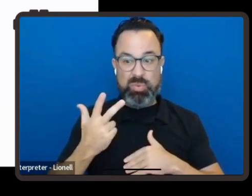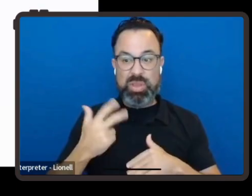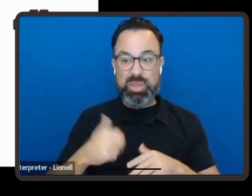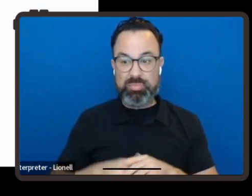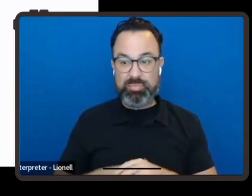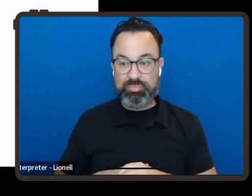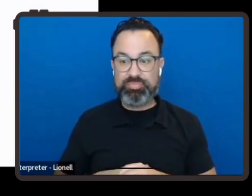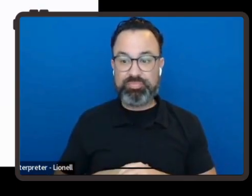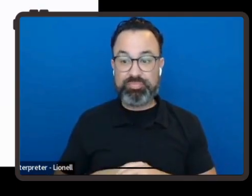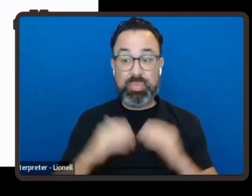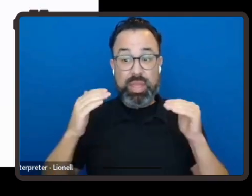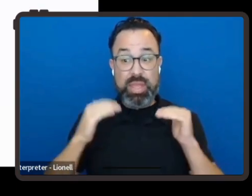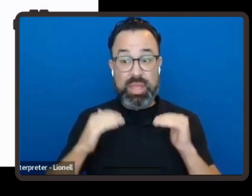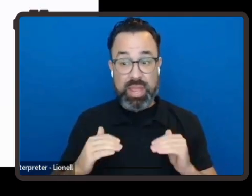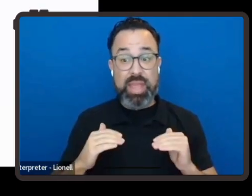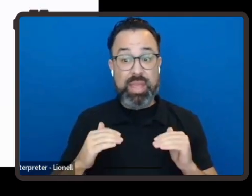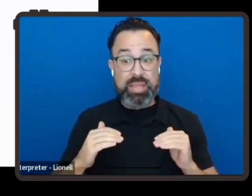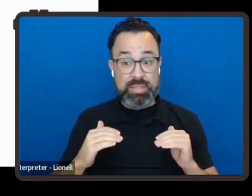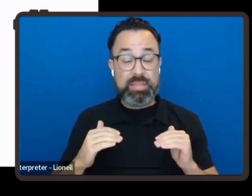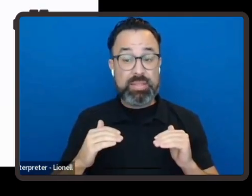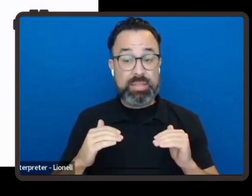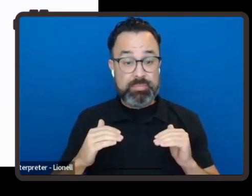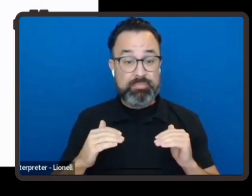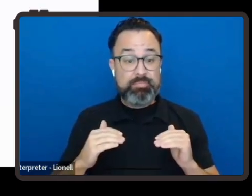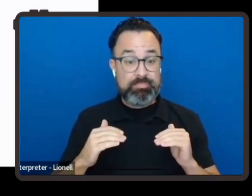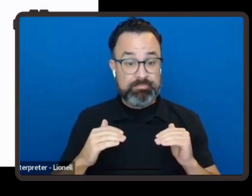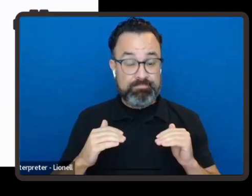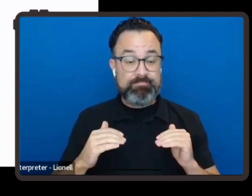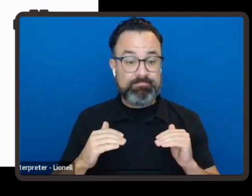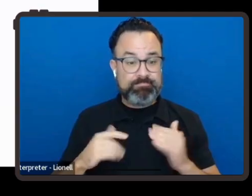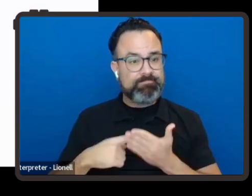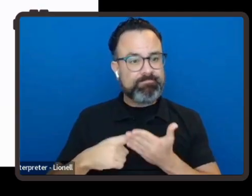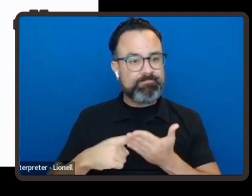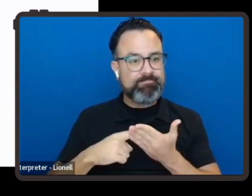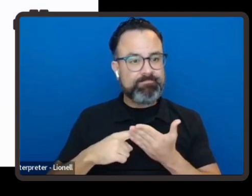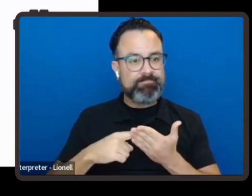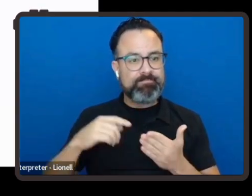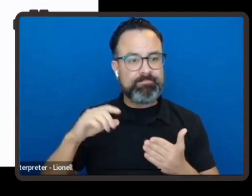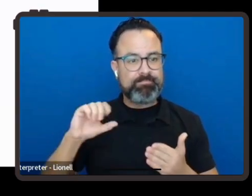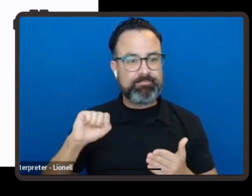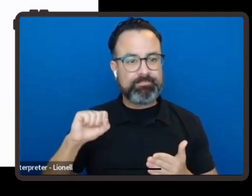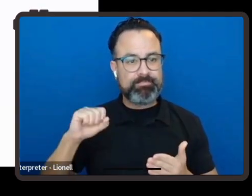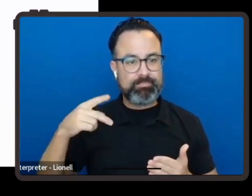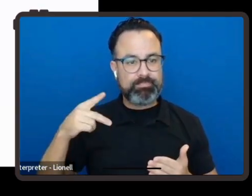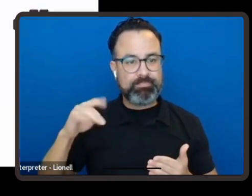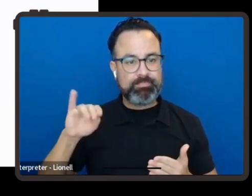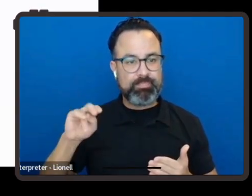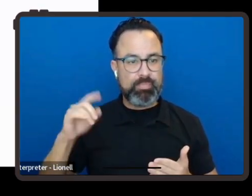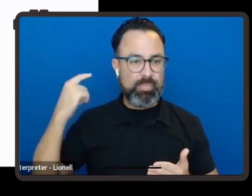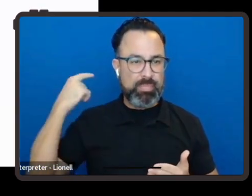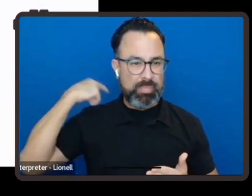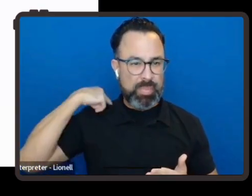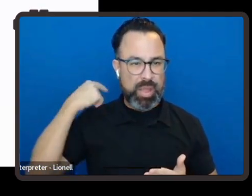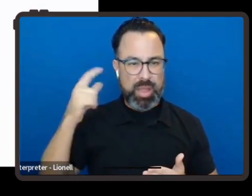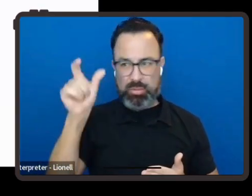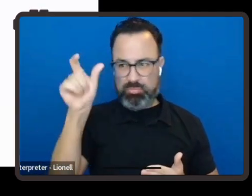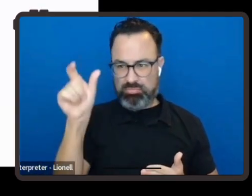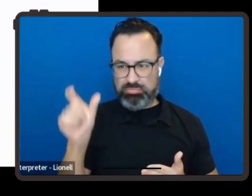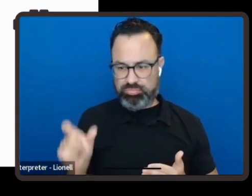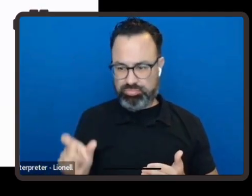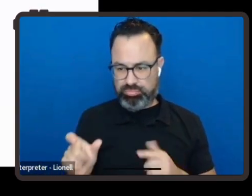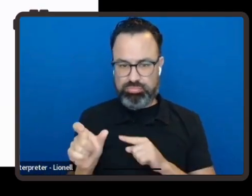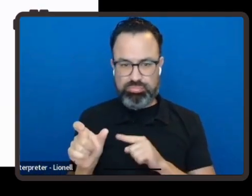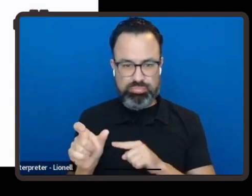Next, I would like to point out spine with scoliosis and kyphosis. Almost